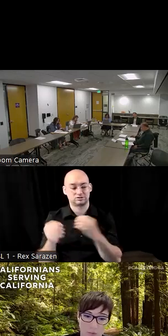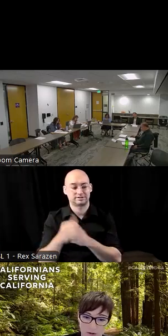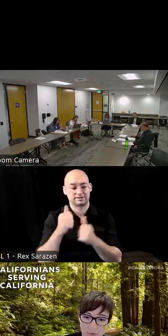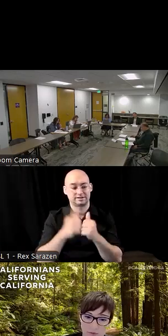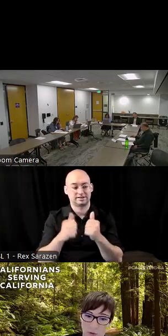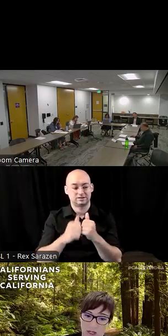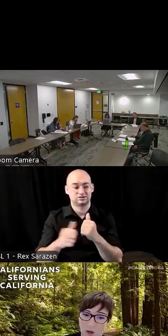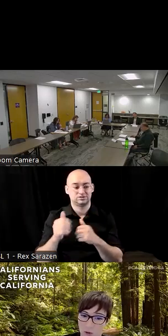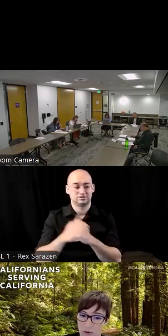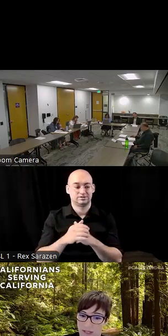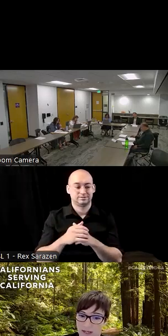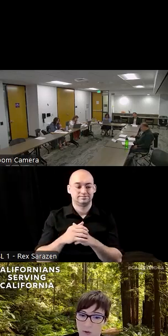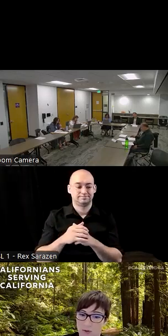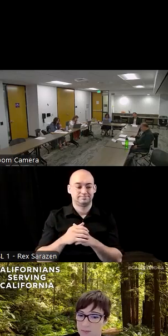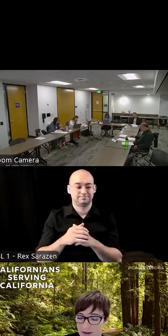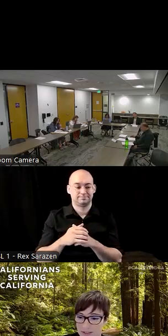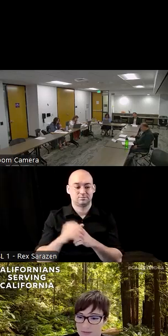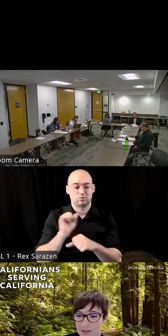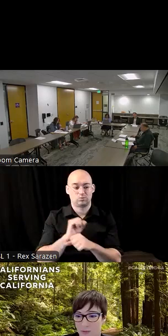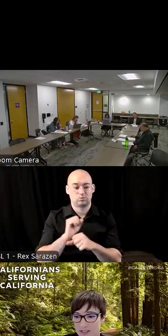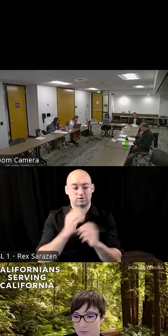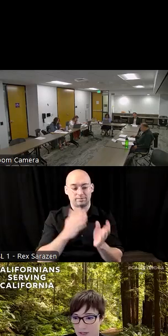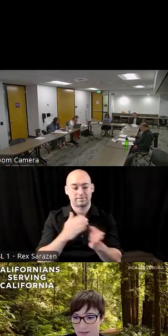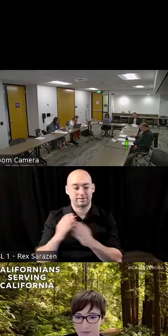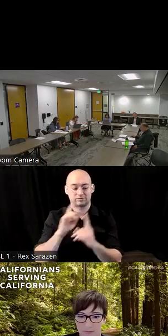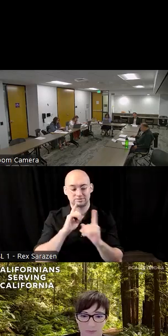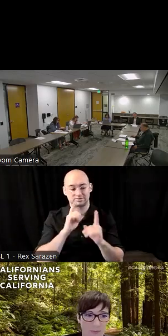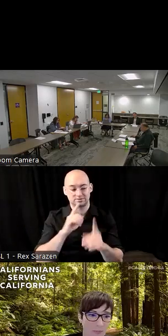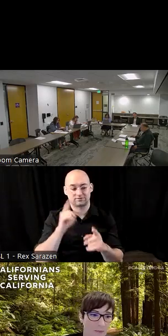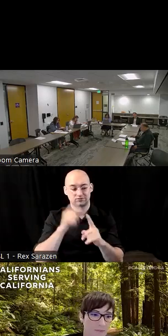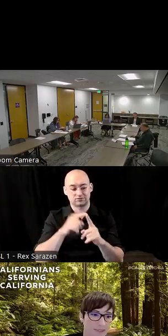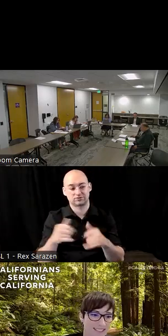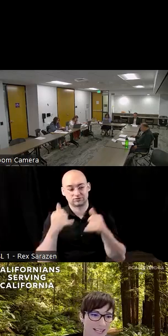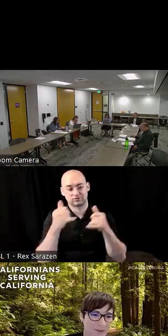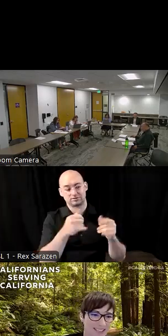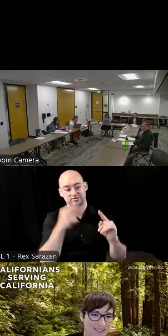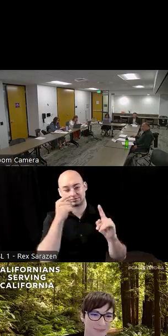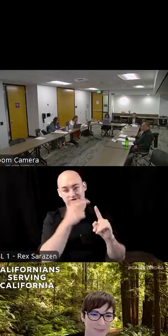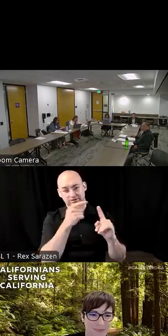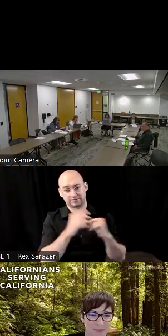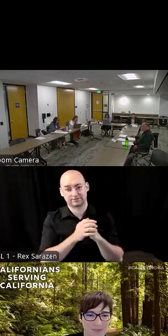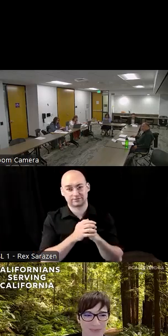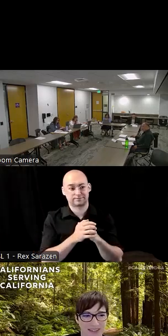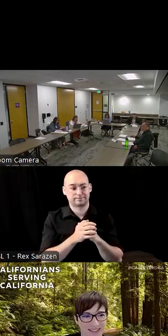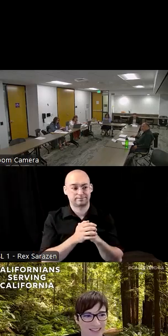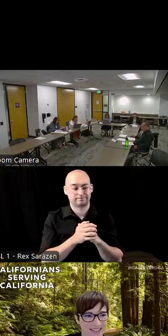was responsible for creating a work plan responsive to the grant's objective. Next slide, please.